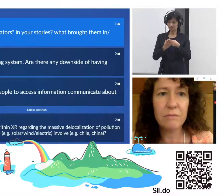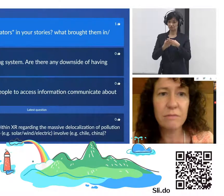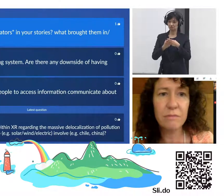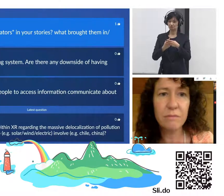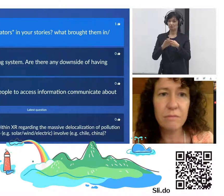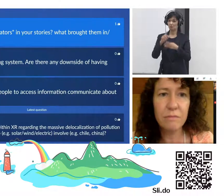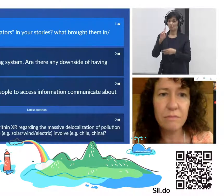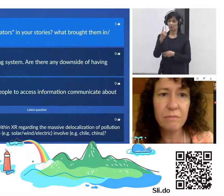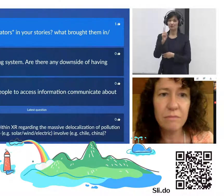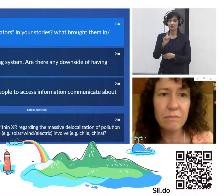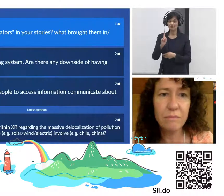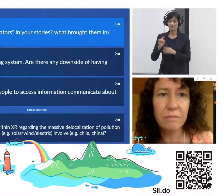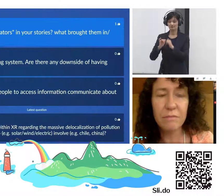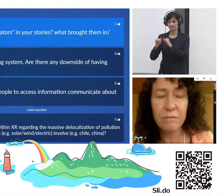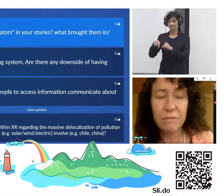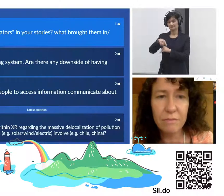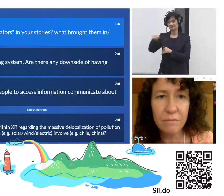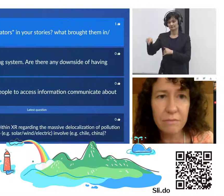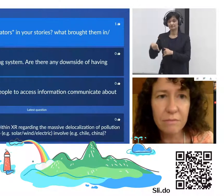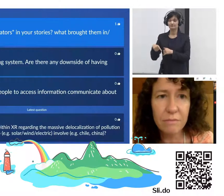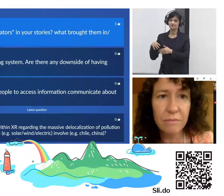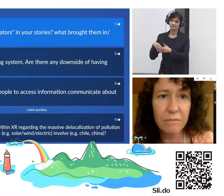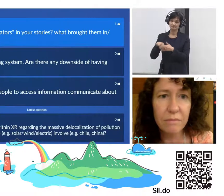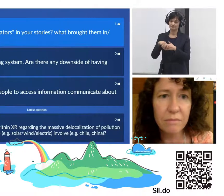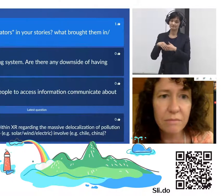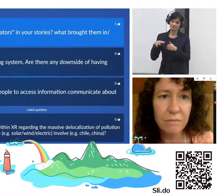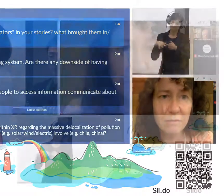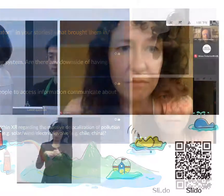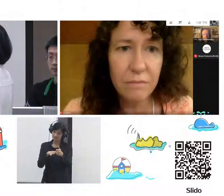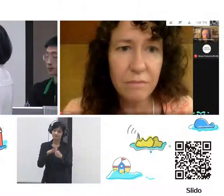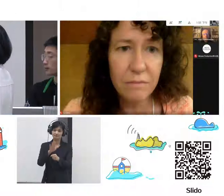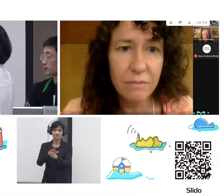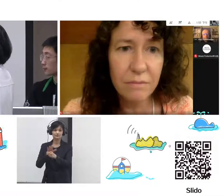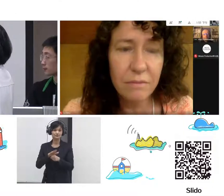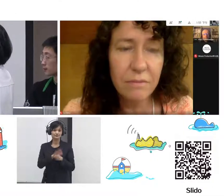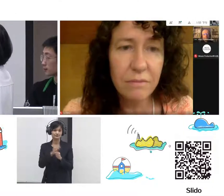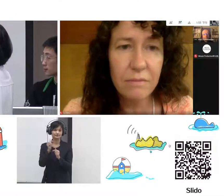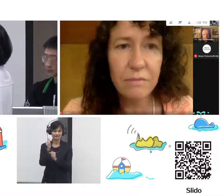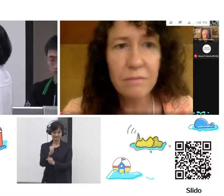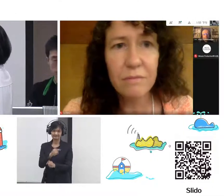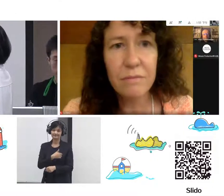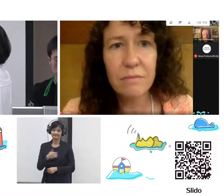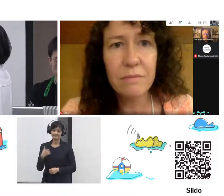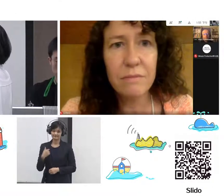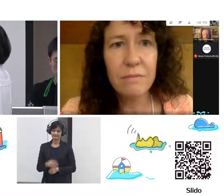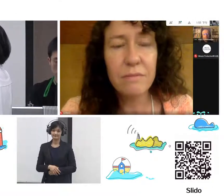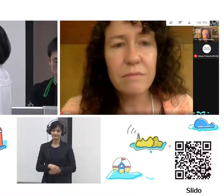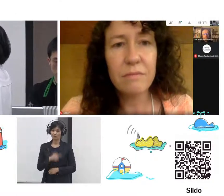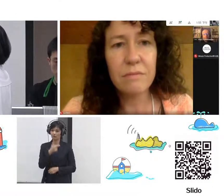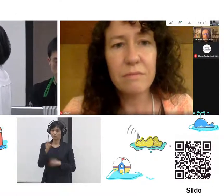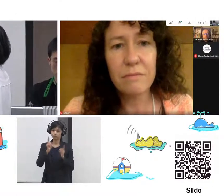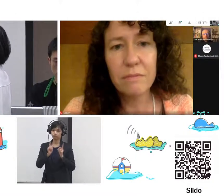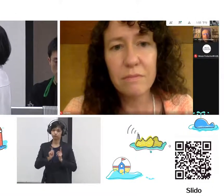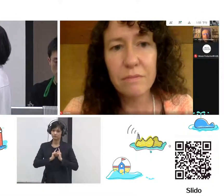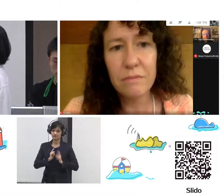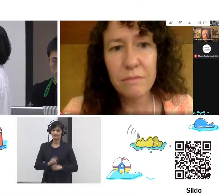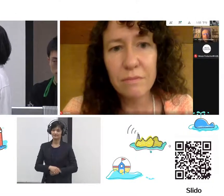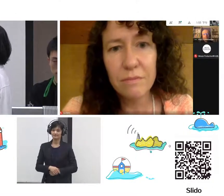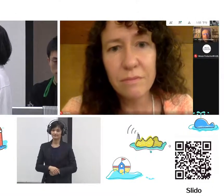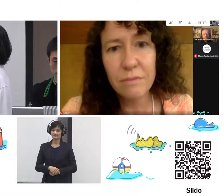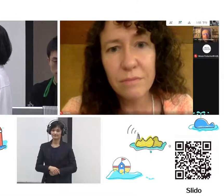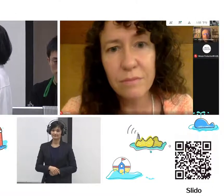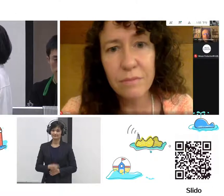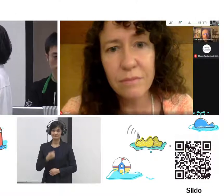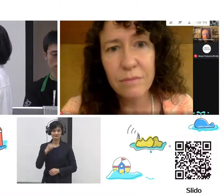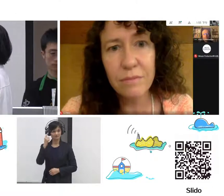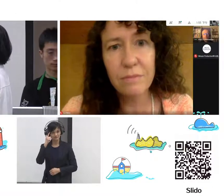well said yeah really touching and yeah I think the facilitators in God Zero